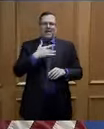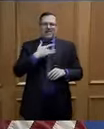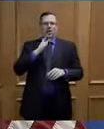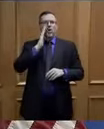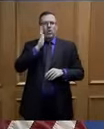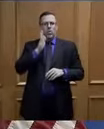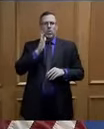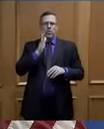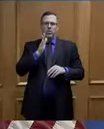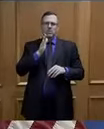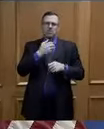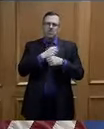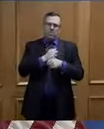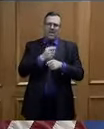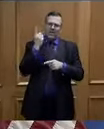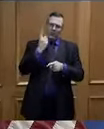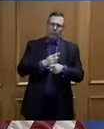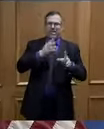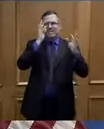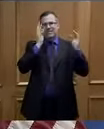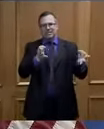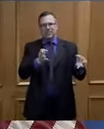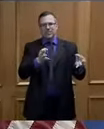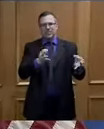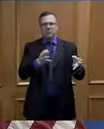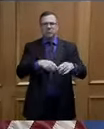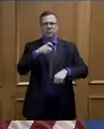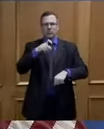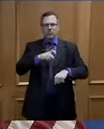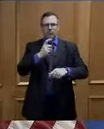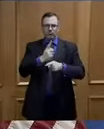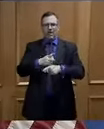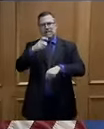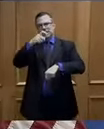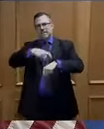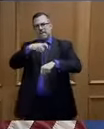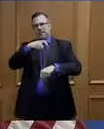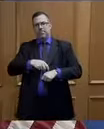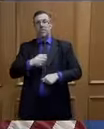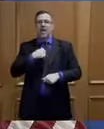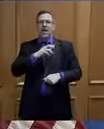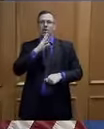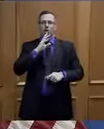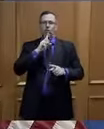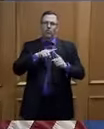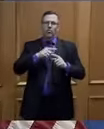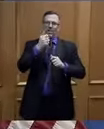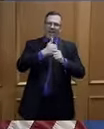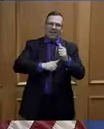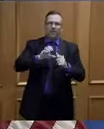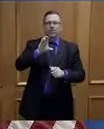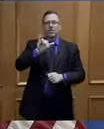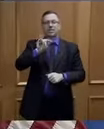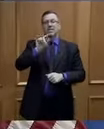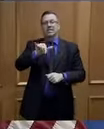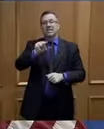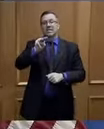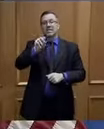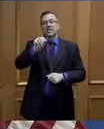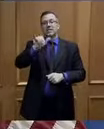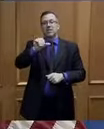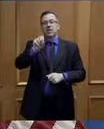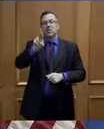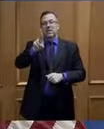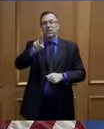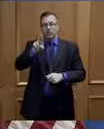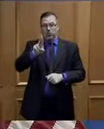every major city mayor. I was on a call with them today, the mayors from every one of our major